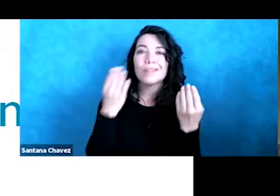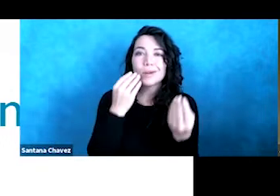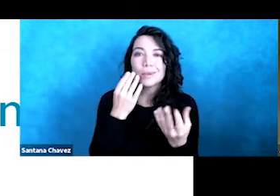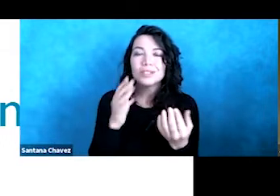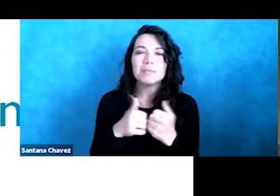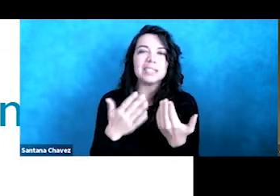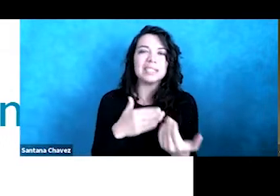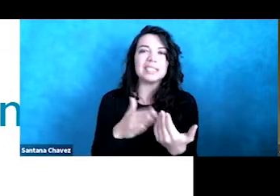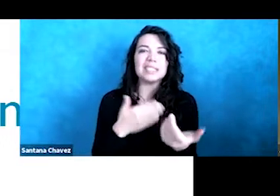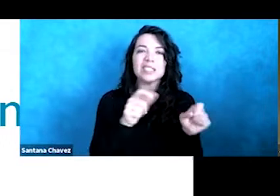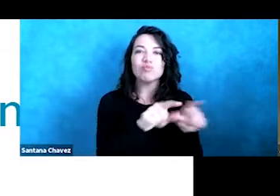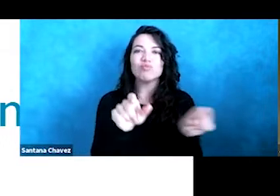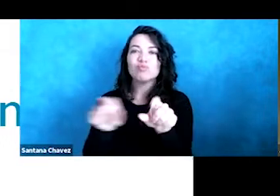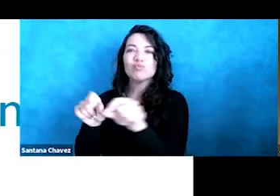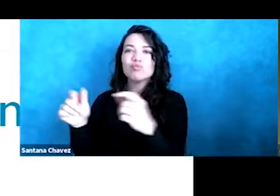large groups.